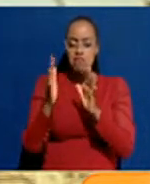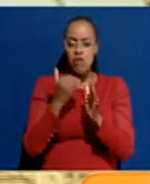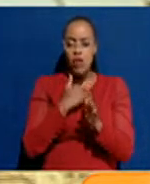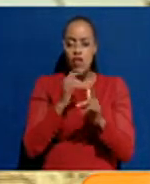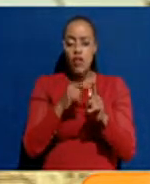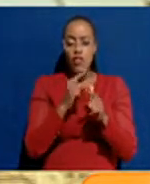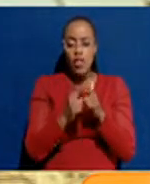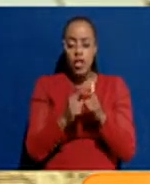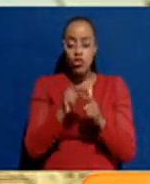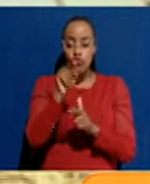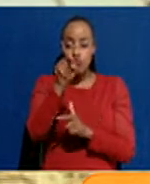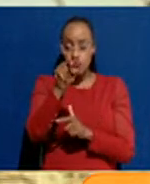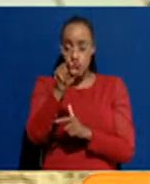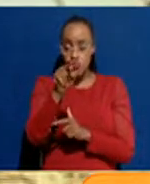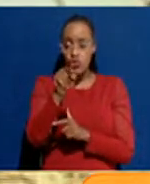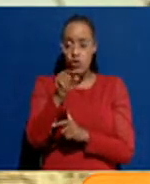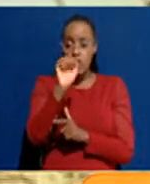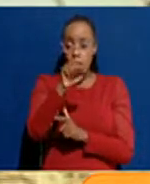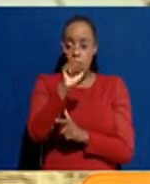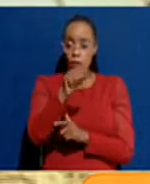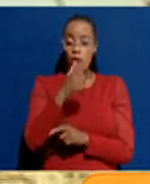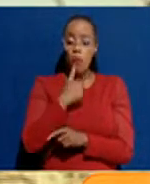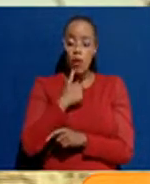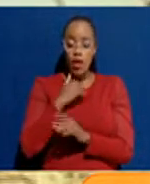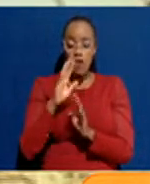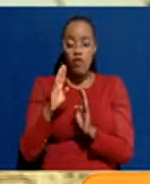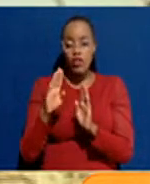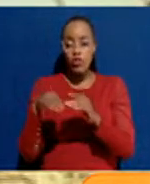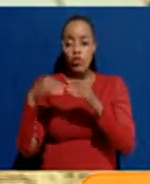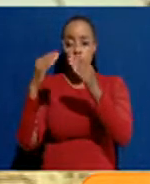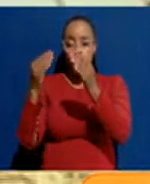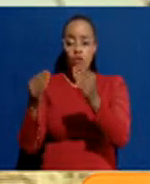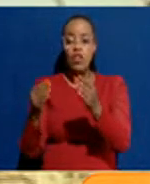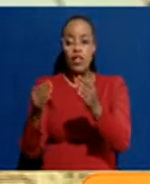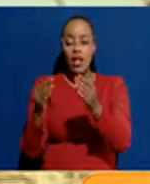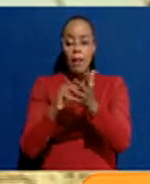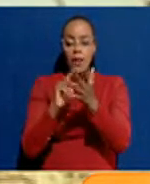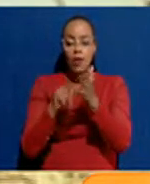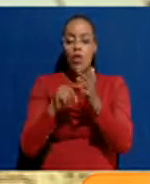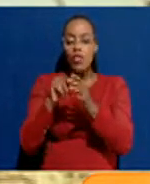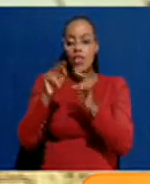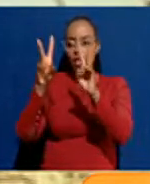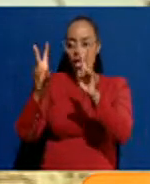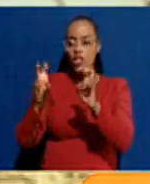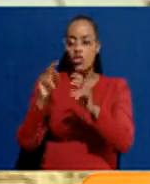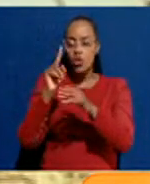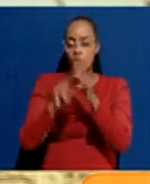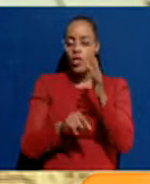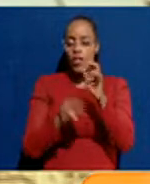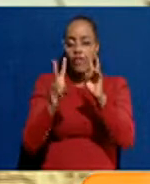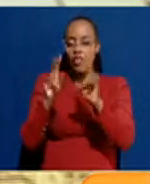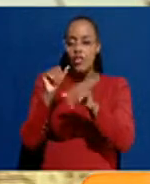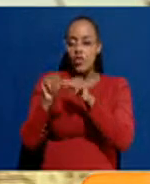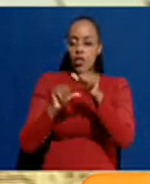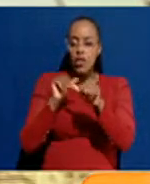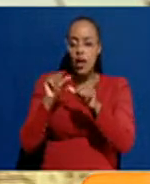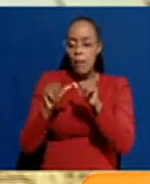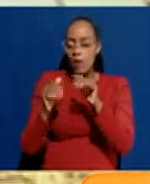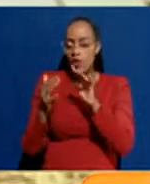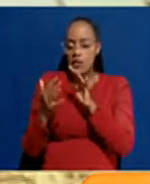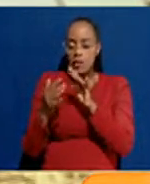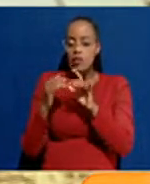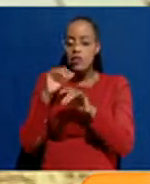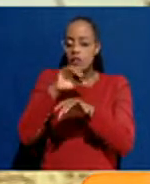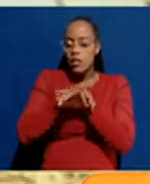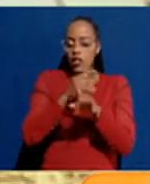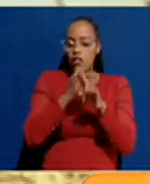And then you definitely have to provide a low voltage. So the whole issue is, if it's just a question of one pole from where